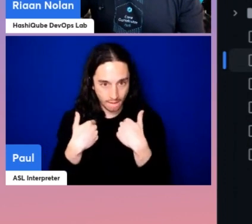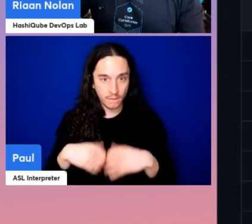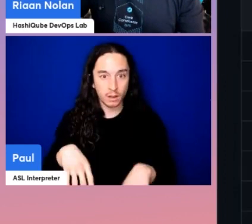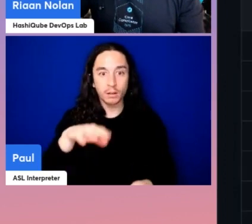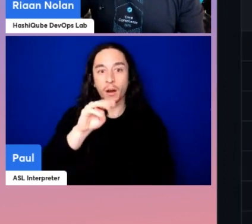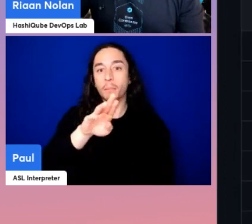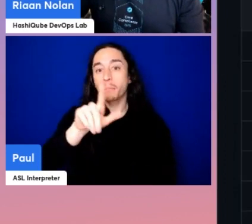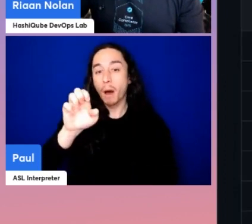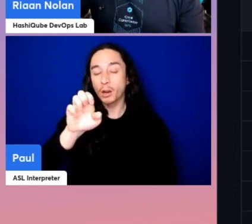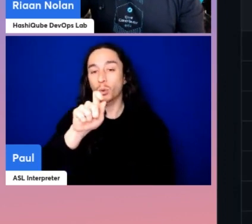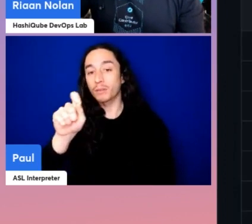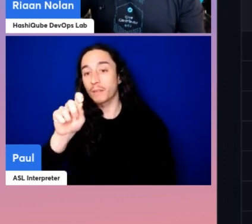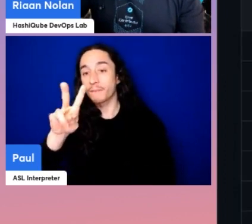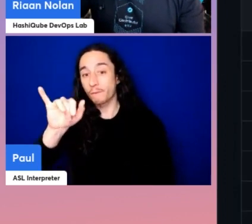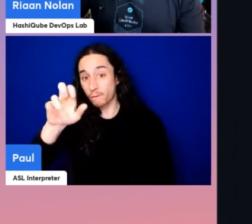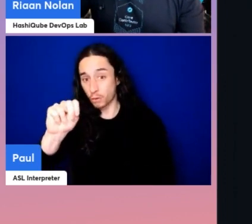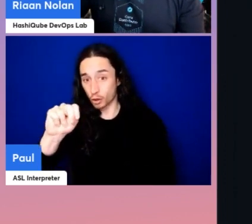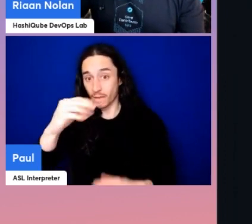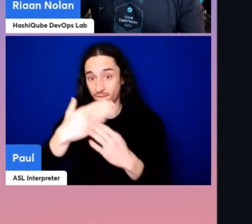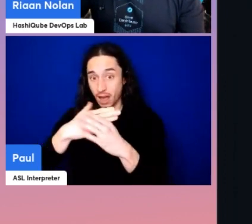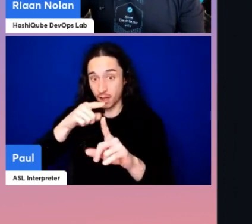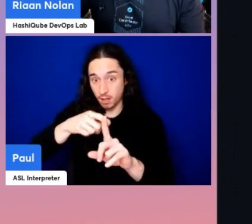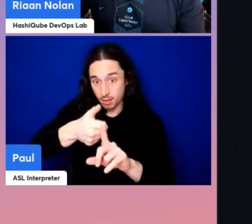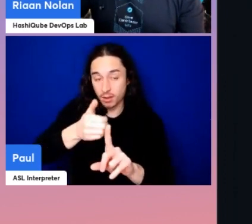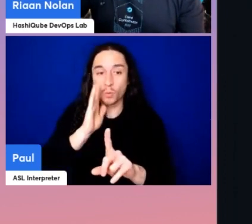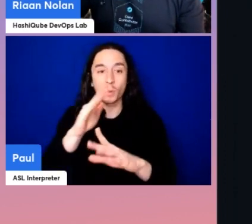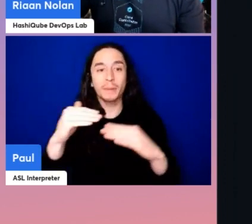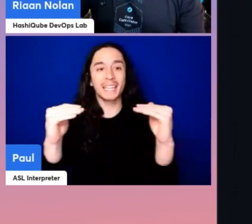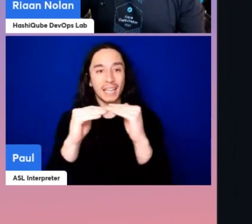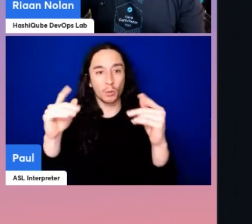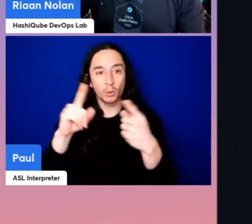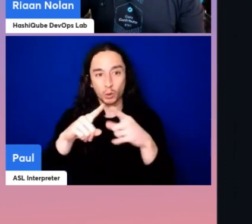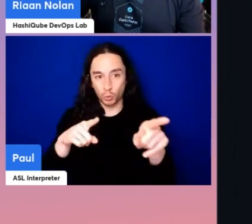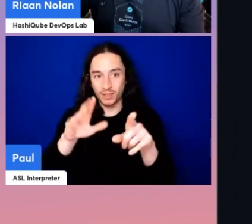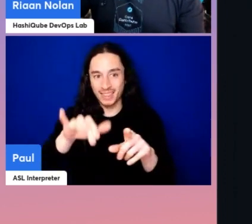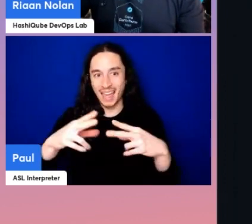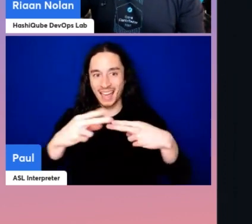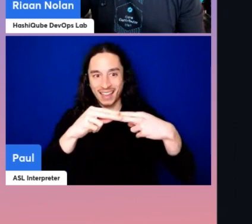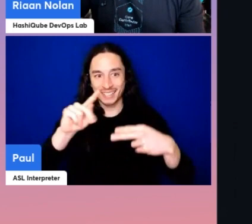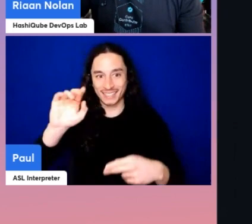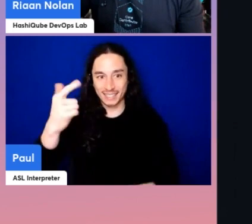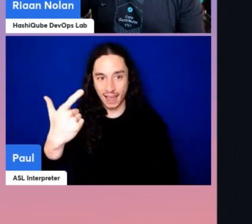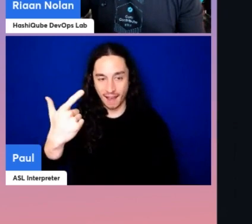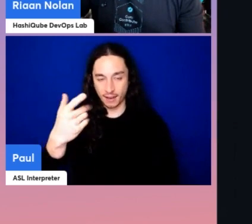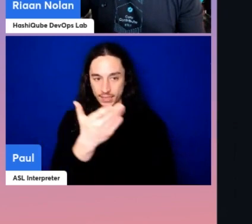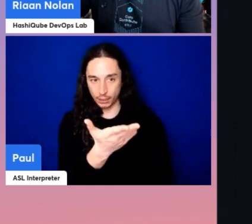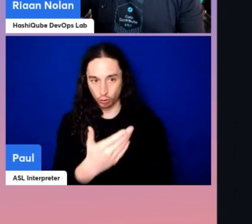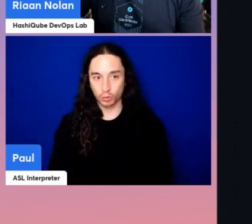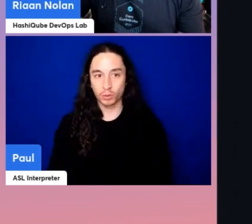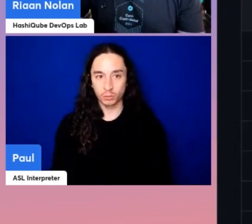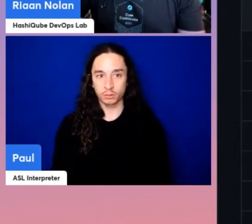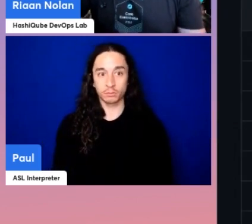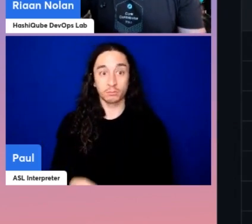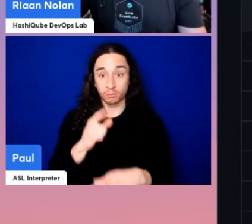module version file will be equal to the tag that is in here, right?